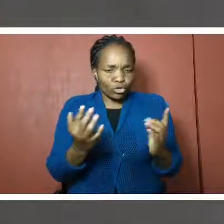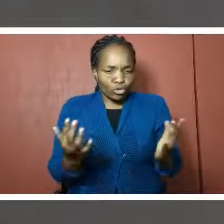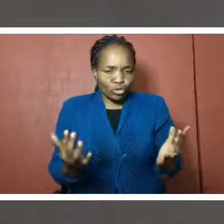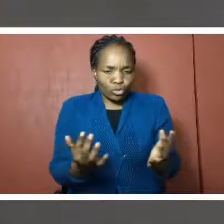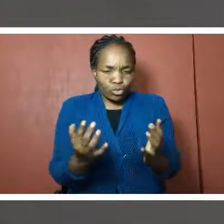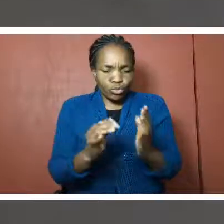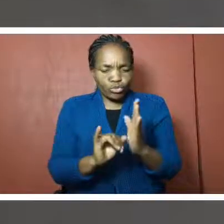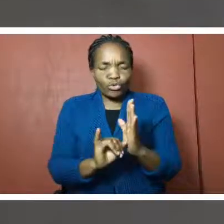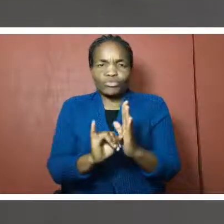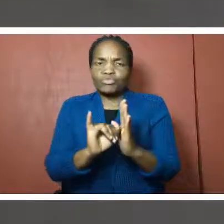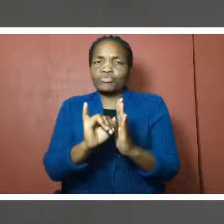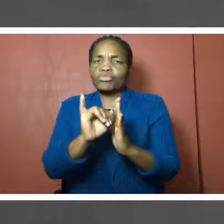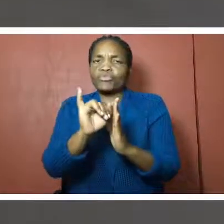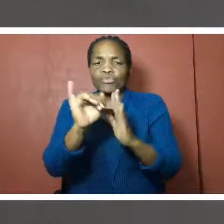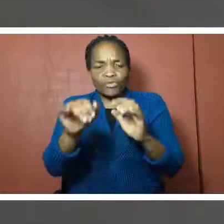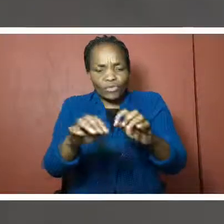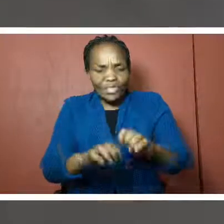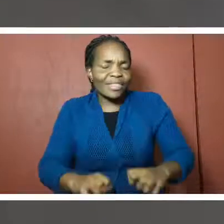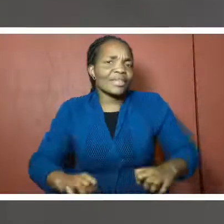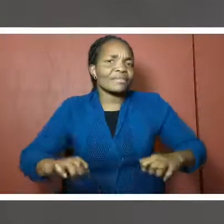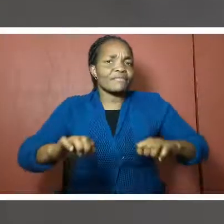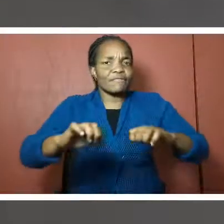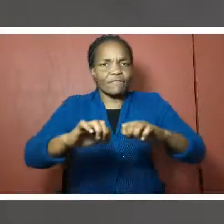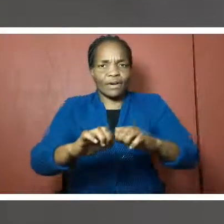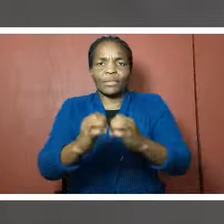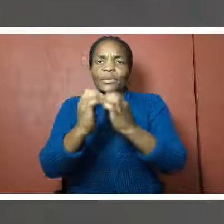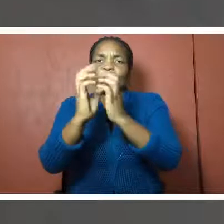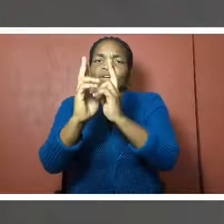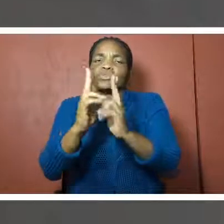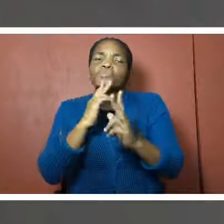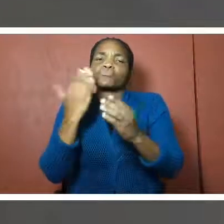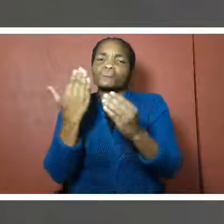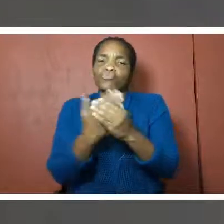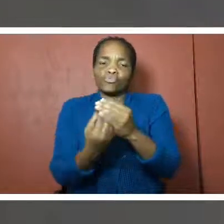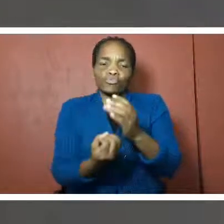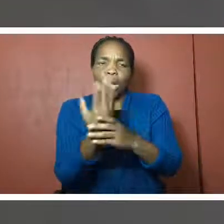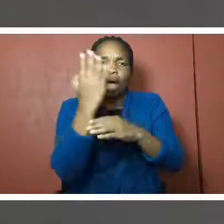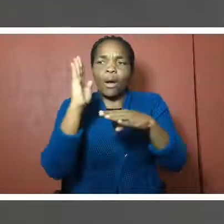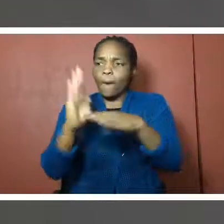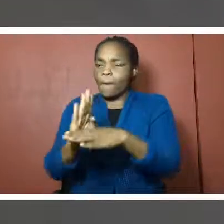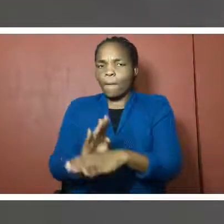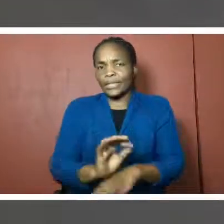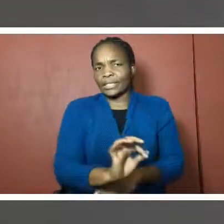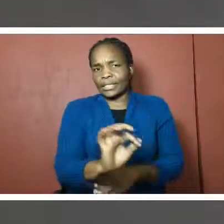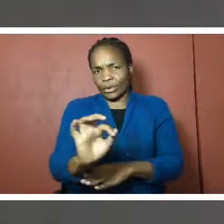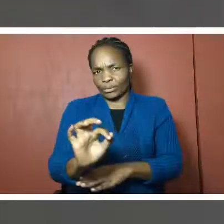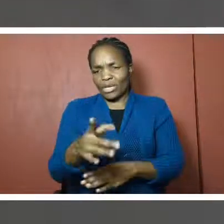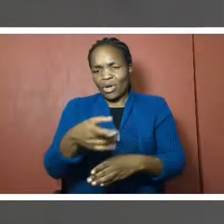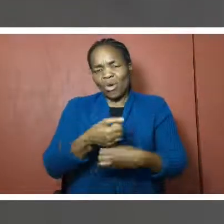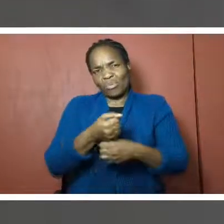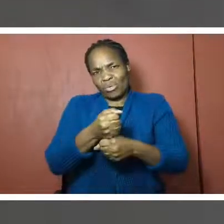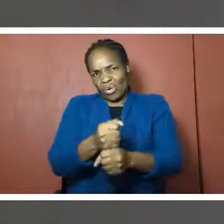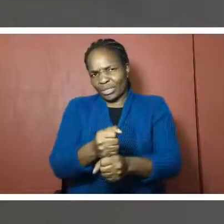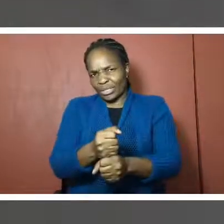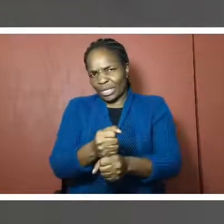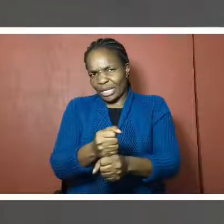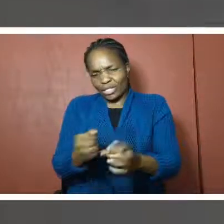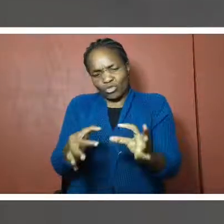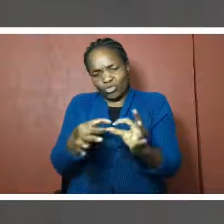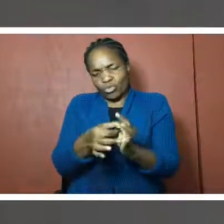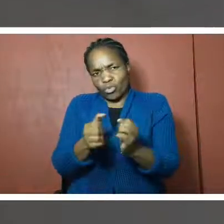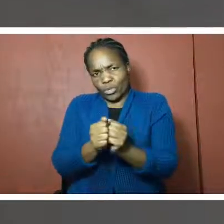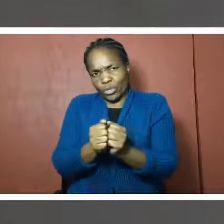informations and growth of startups in Namibia. This project is a